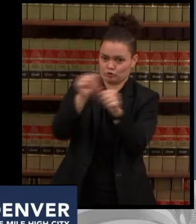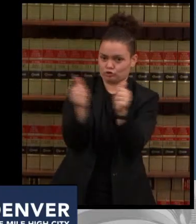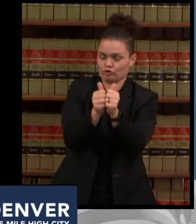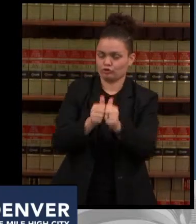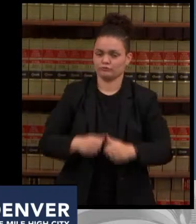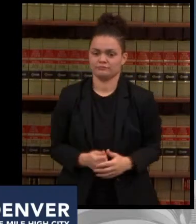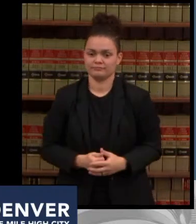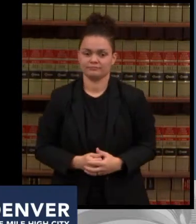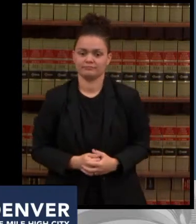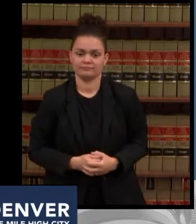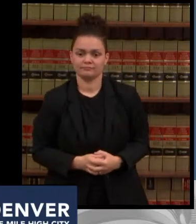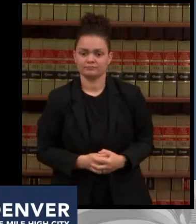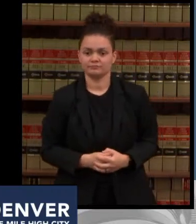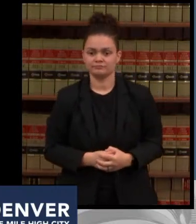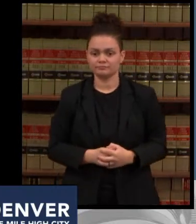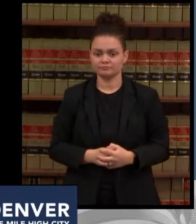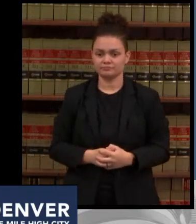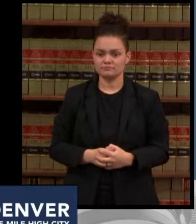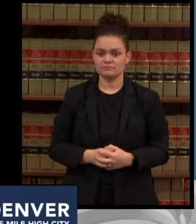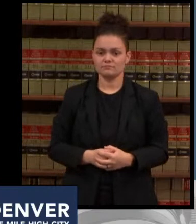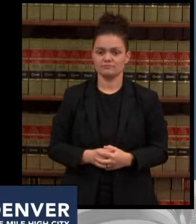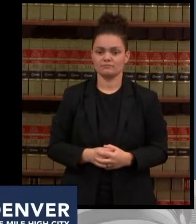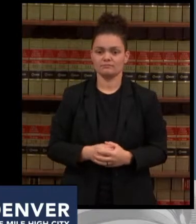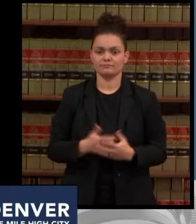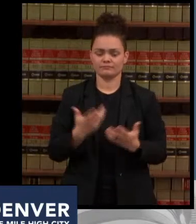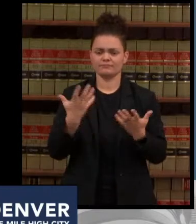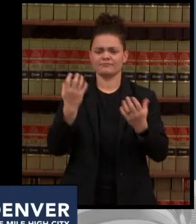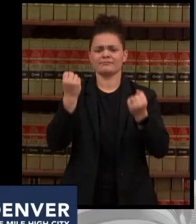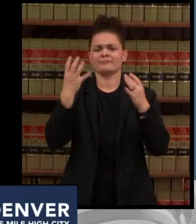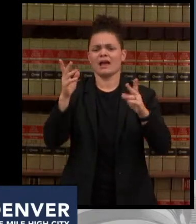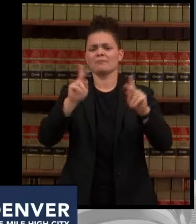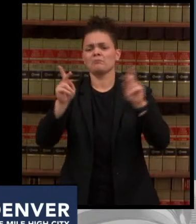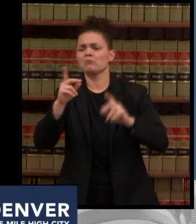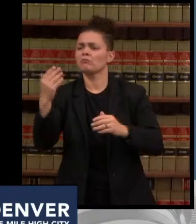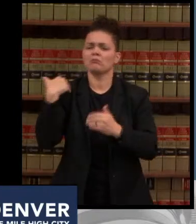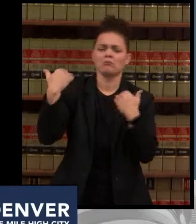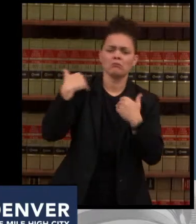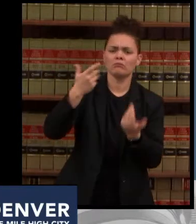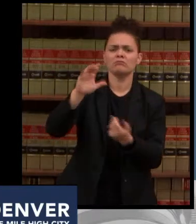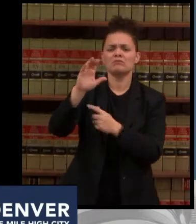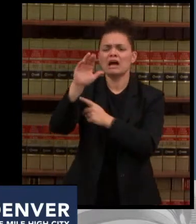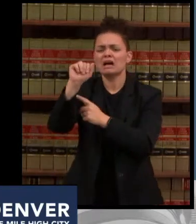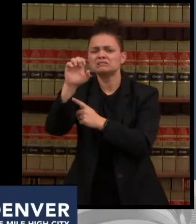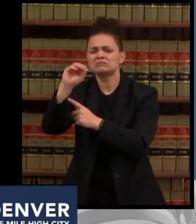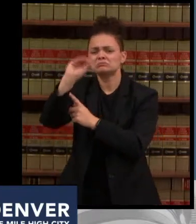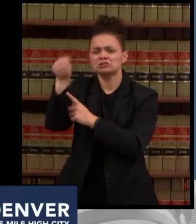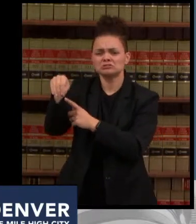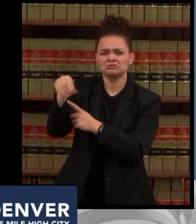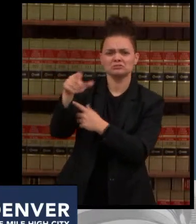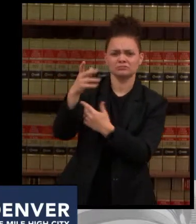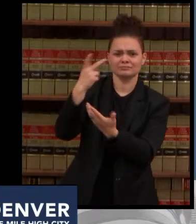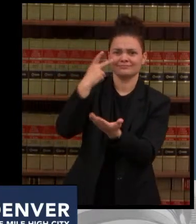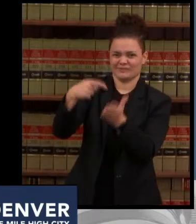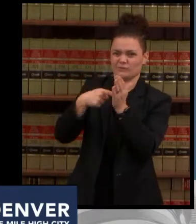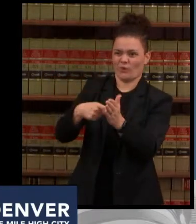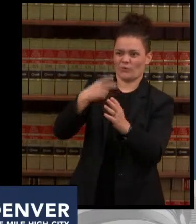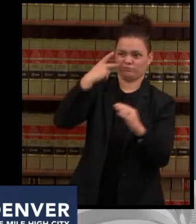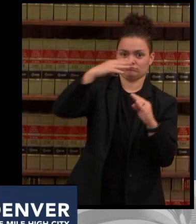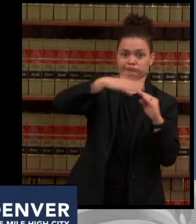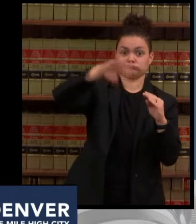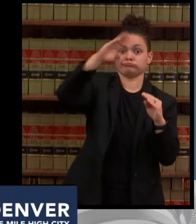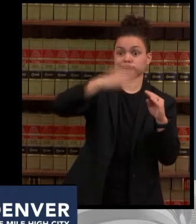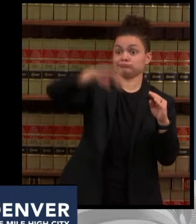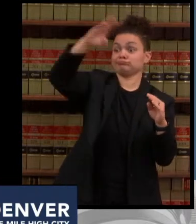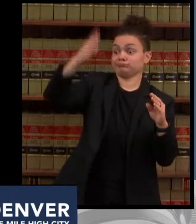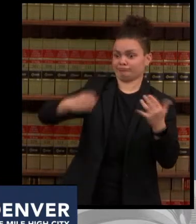I'm often asked when I talk about case rates, what does that mean about severity? Well, this is very clear. You know, we are right back where we were at the